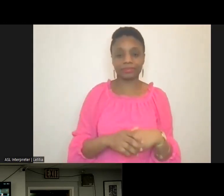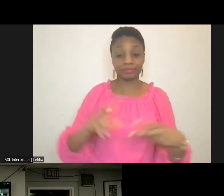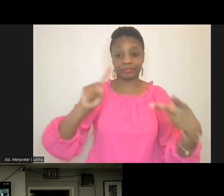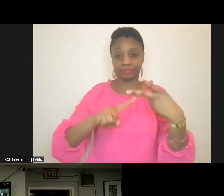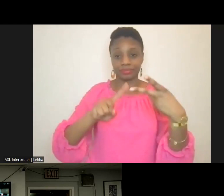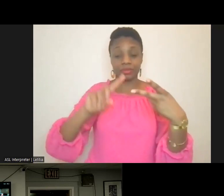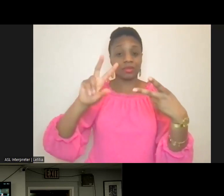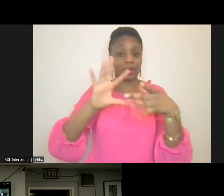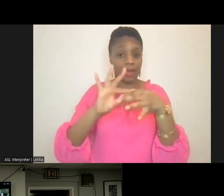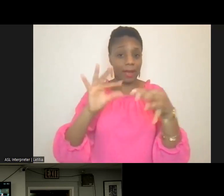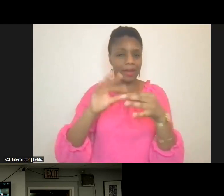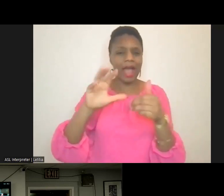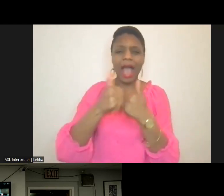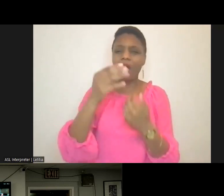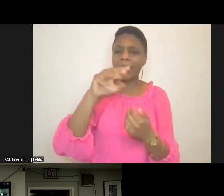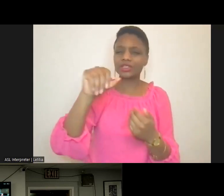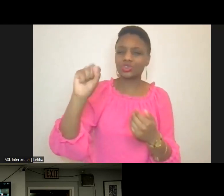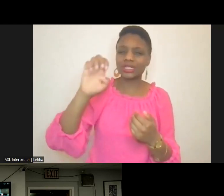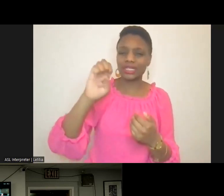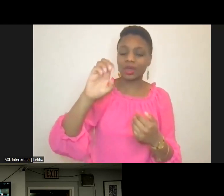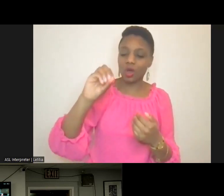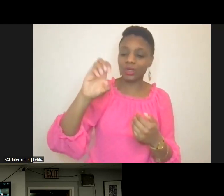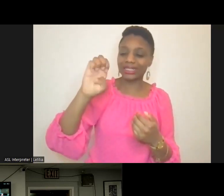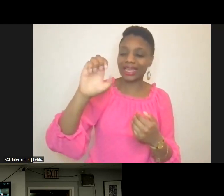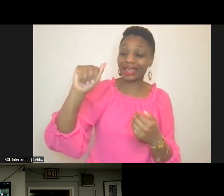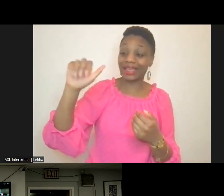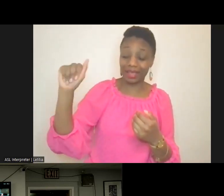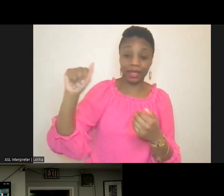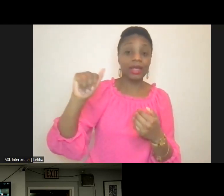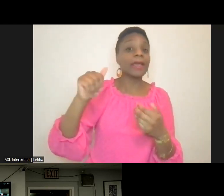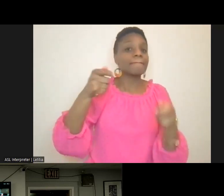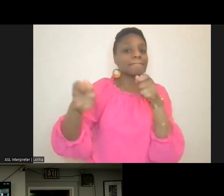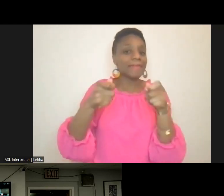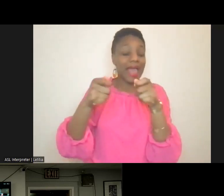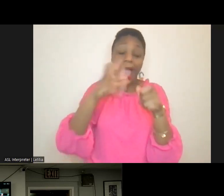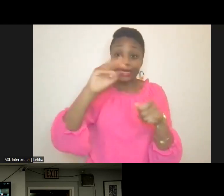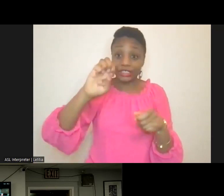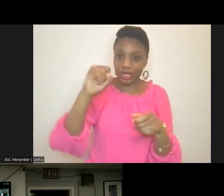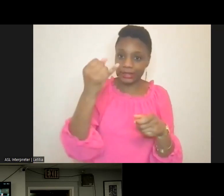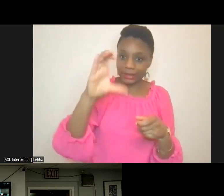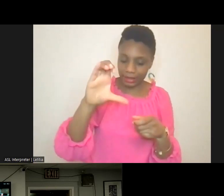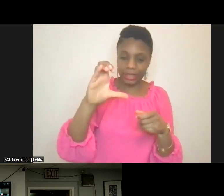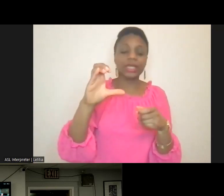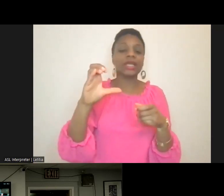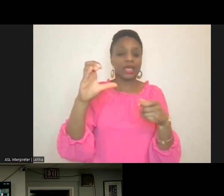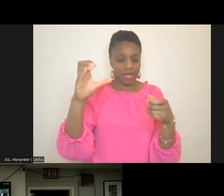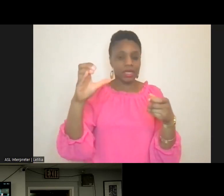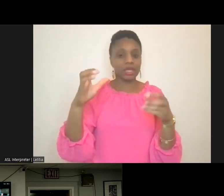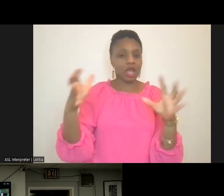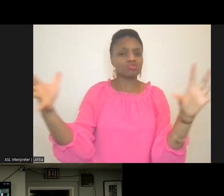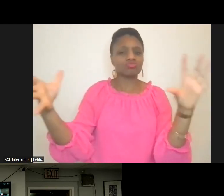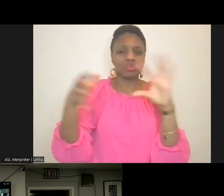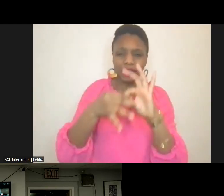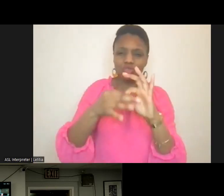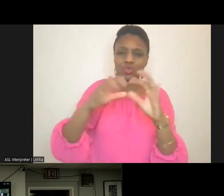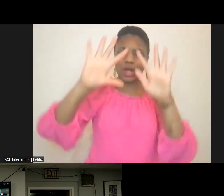is, how does the Massachusetts EOEEA and the EJC propose to address the joint effects of climate change